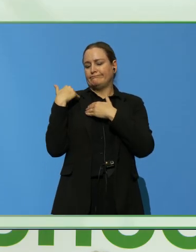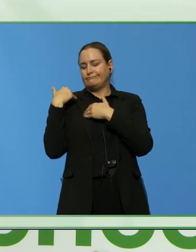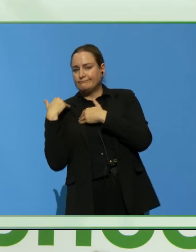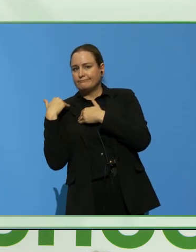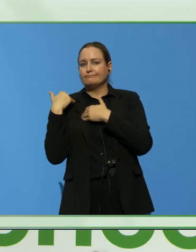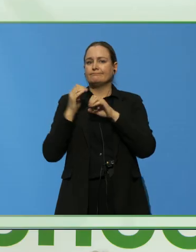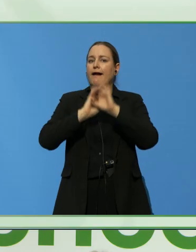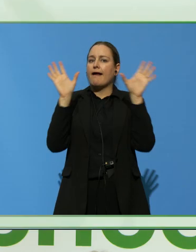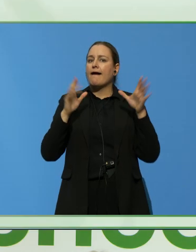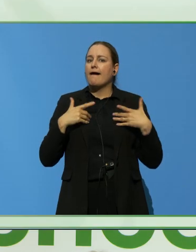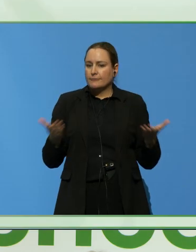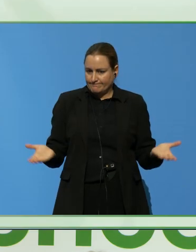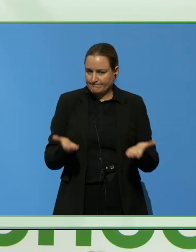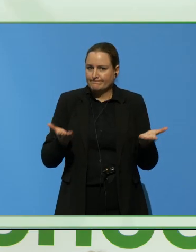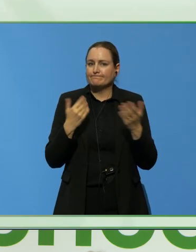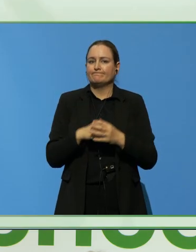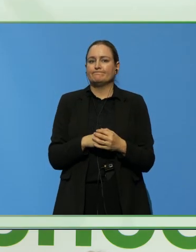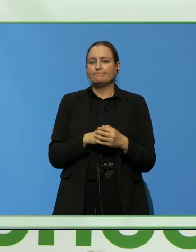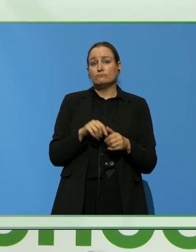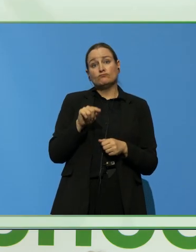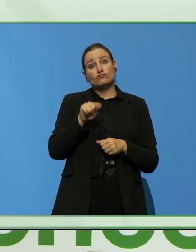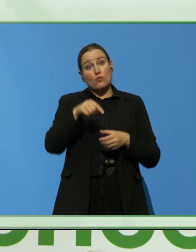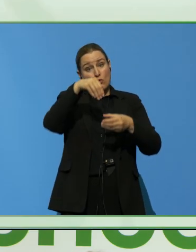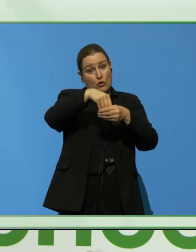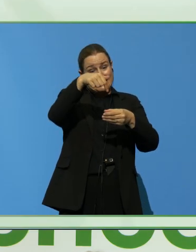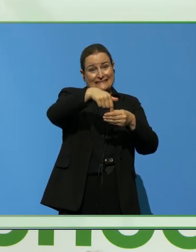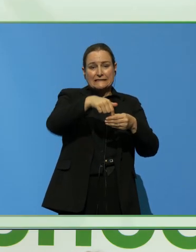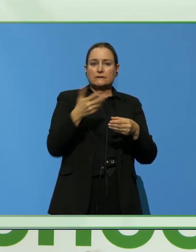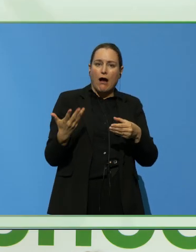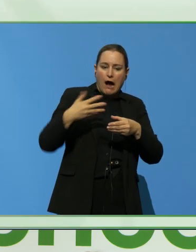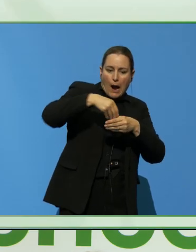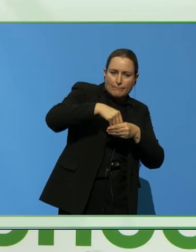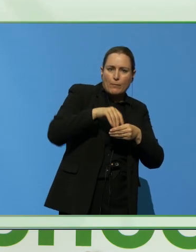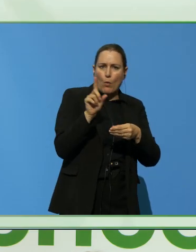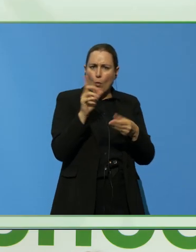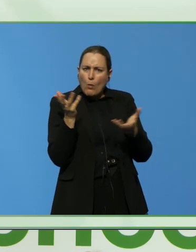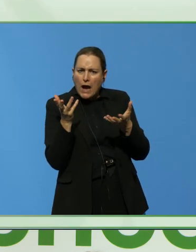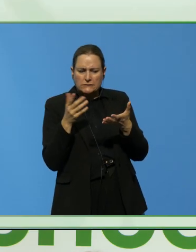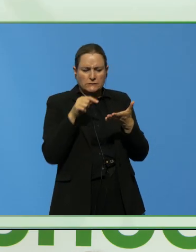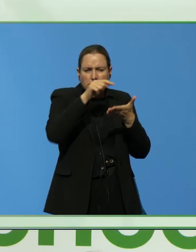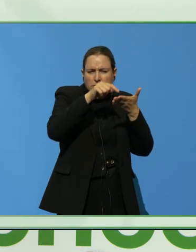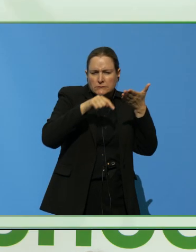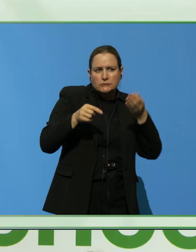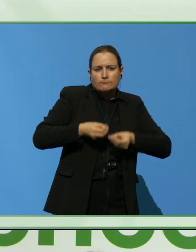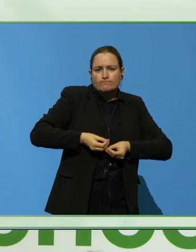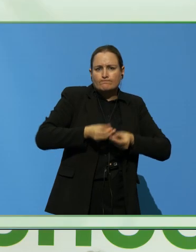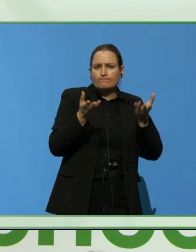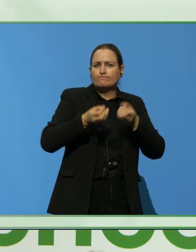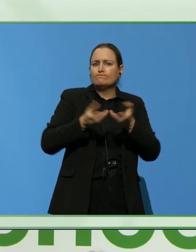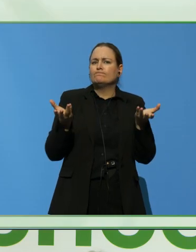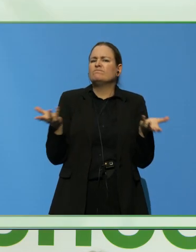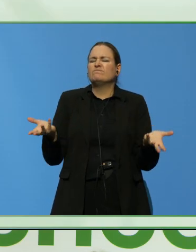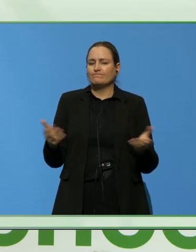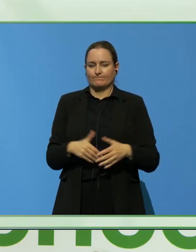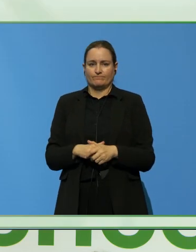in reporting, in content production and management practices. So let me start from the question, why does